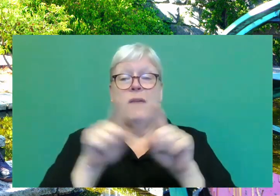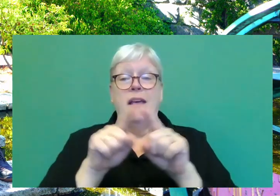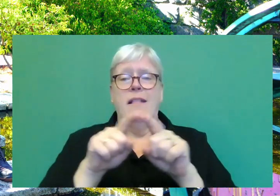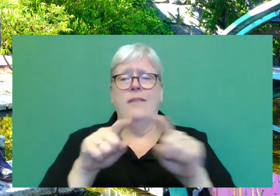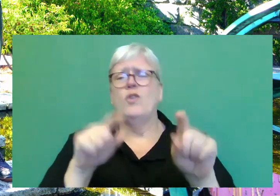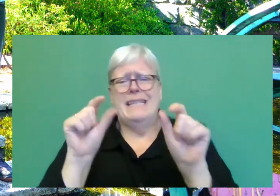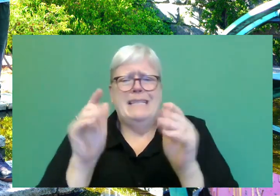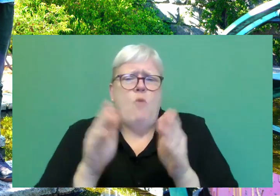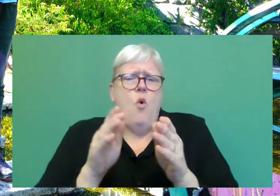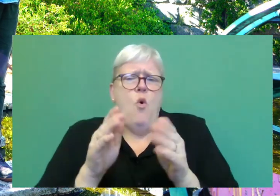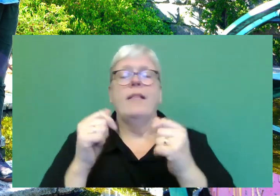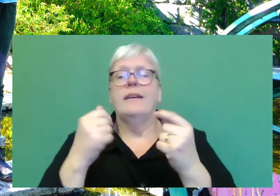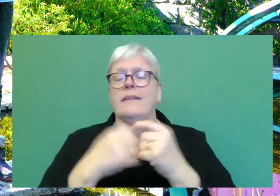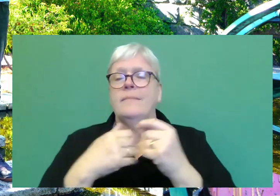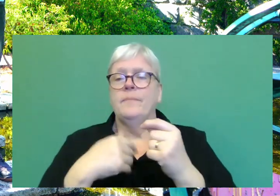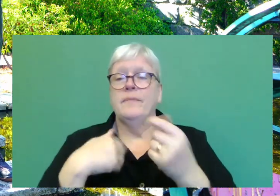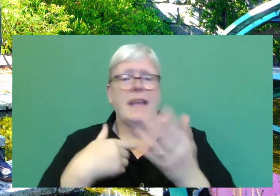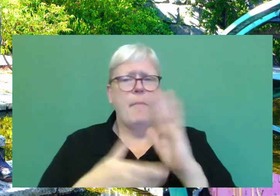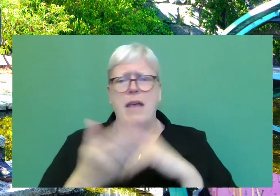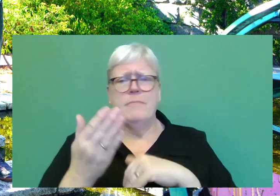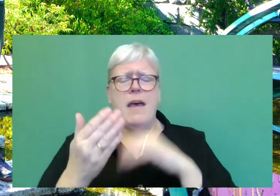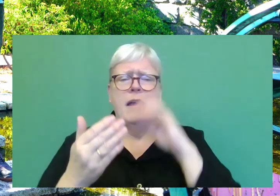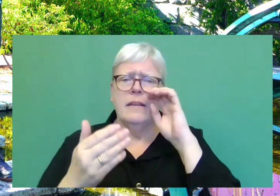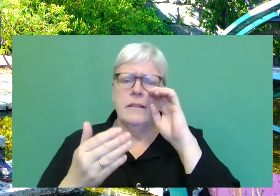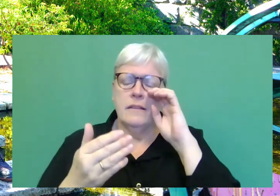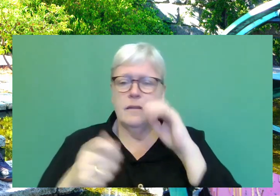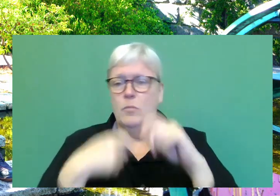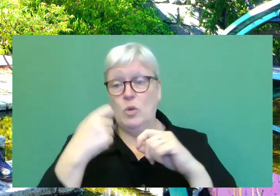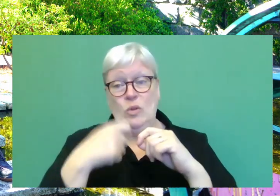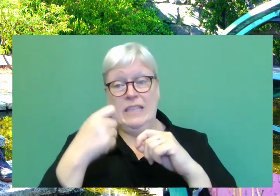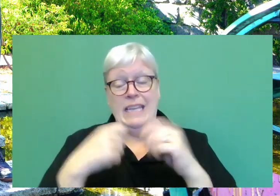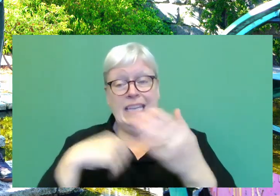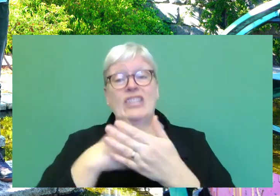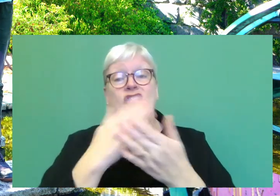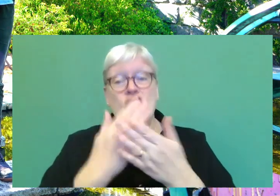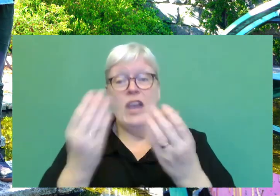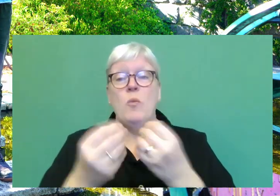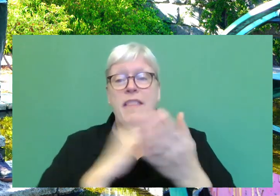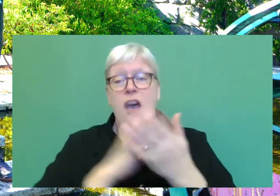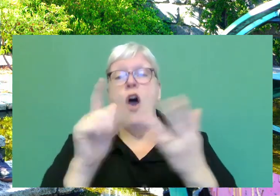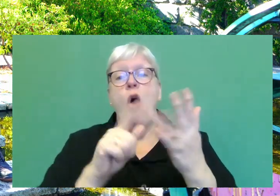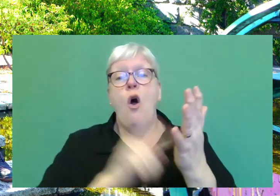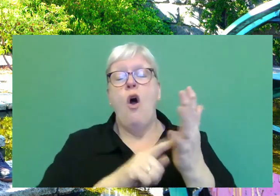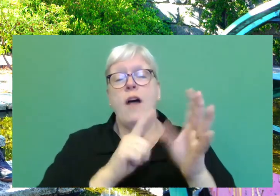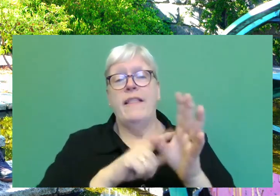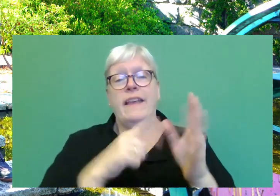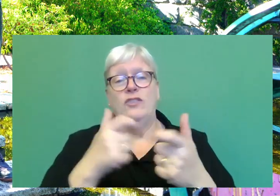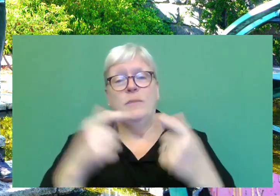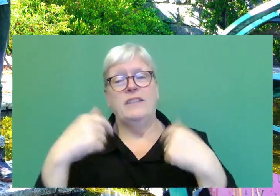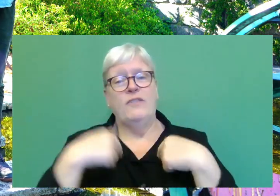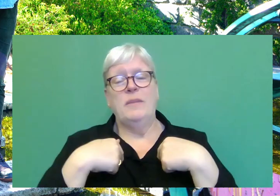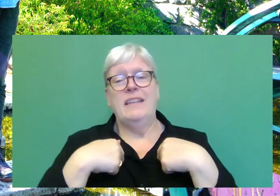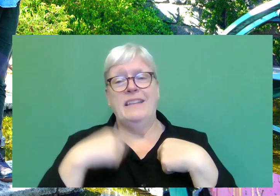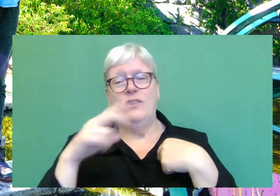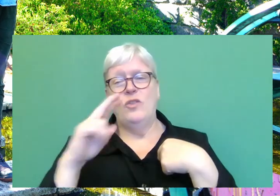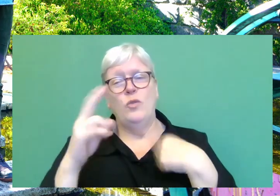to let pass by. The pudding you shared with Holly was one step beyond for me, but yous looked angelic splitting it,